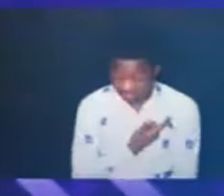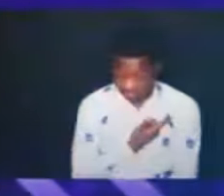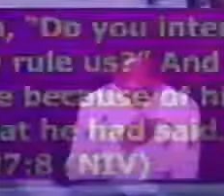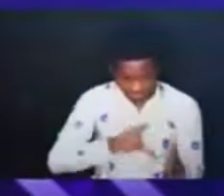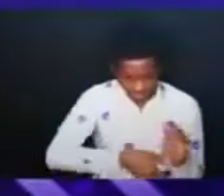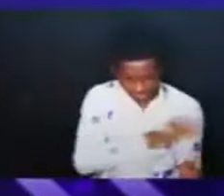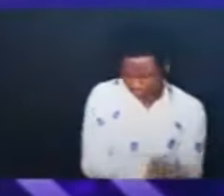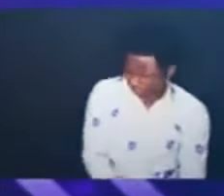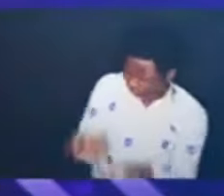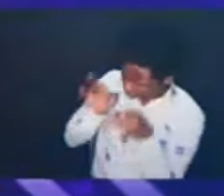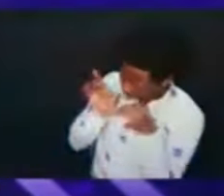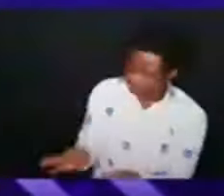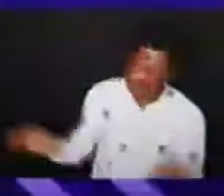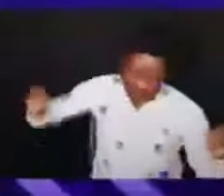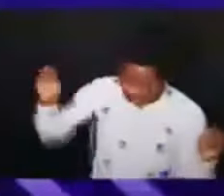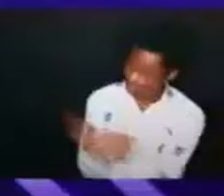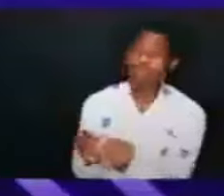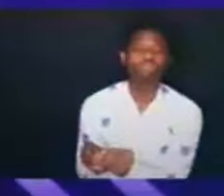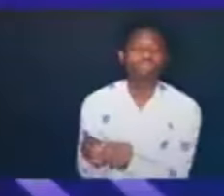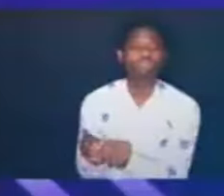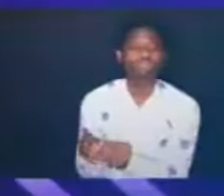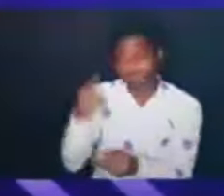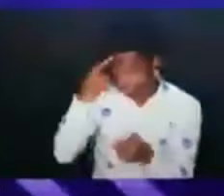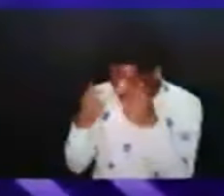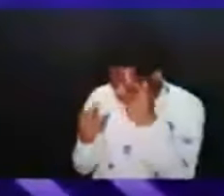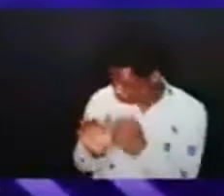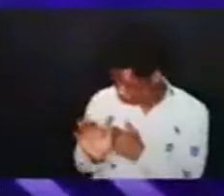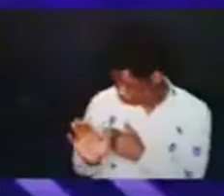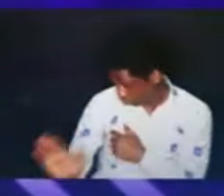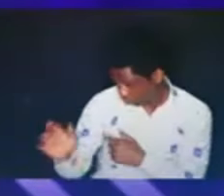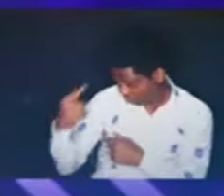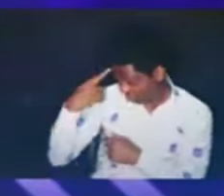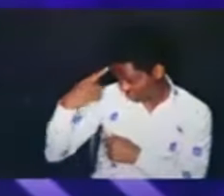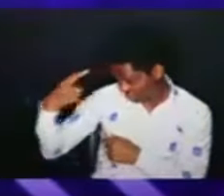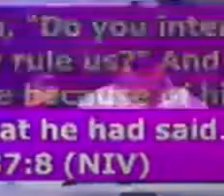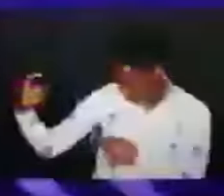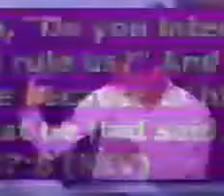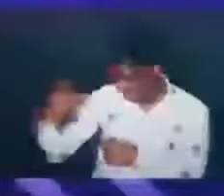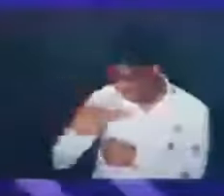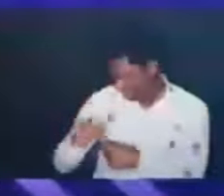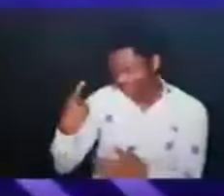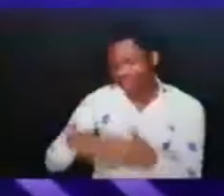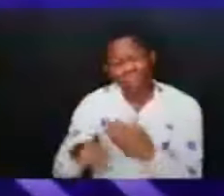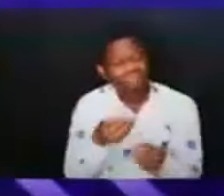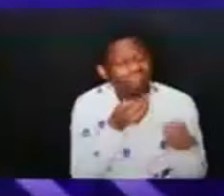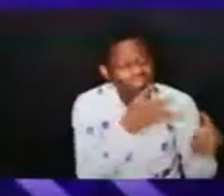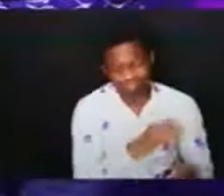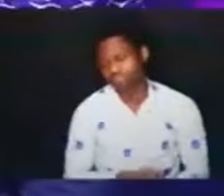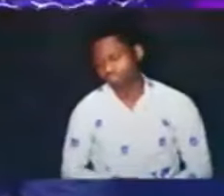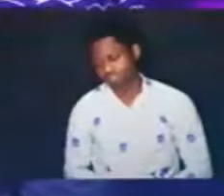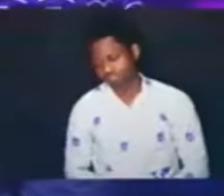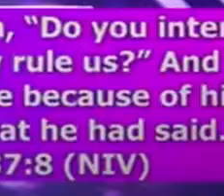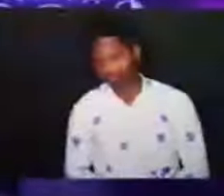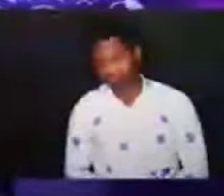him all the more because of his dream and what he has said. And you know,